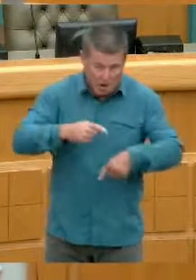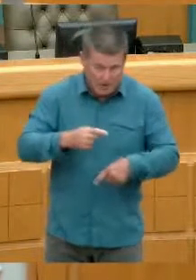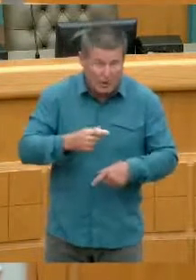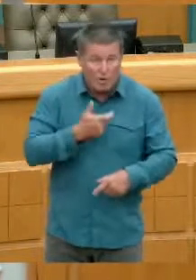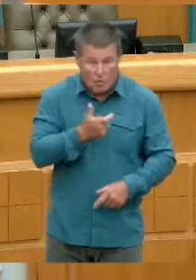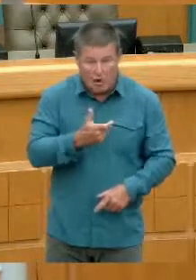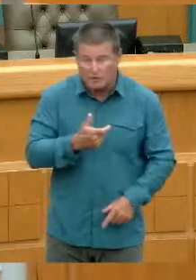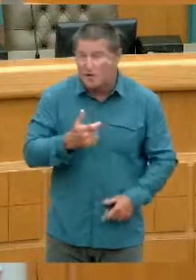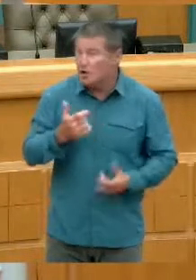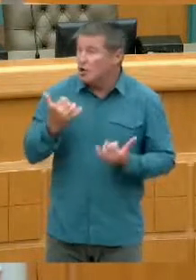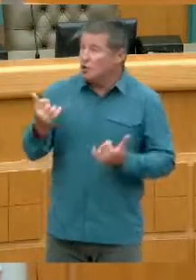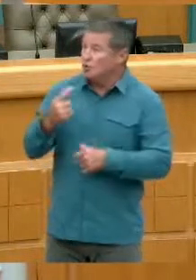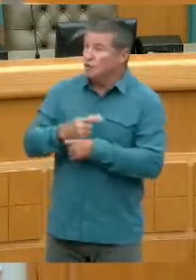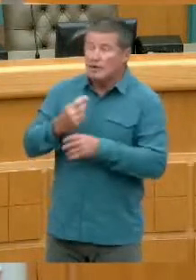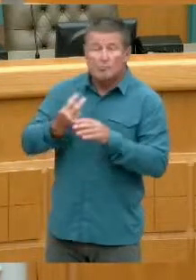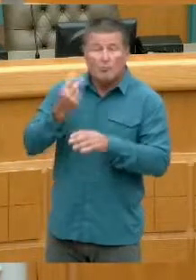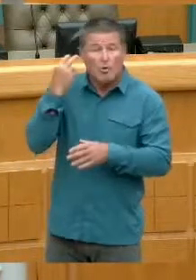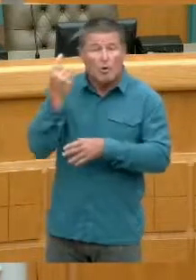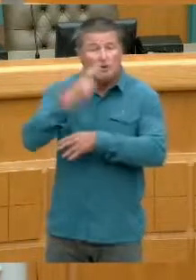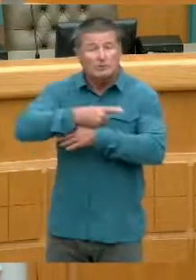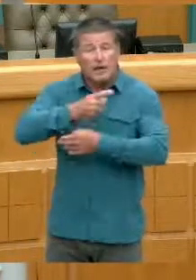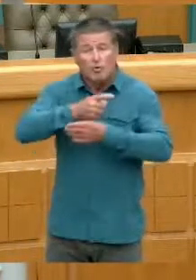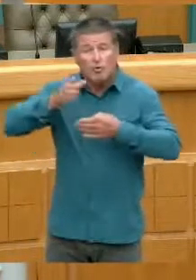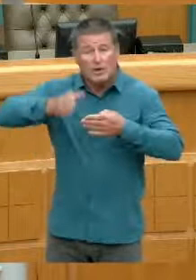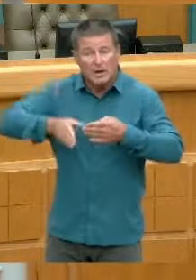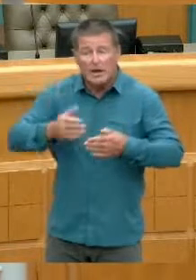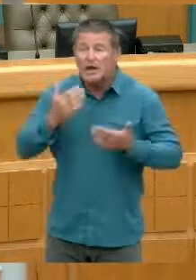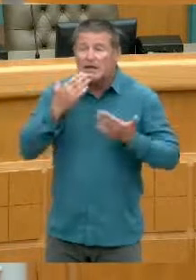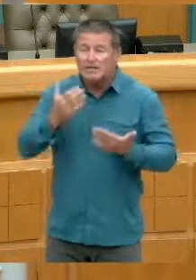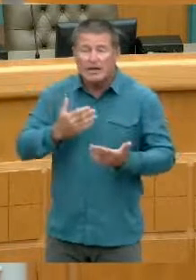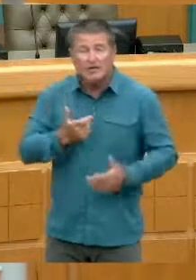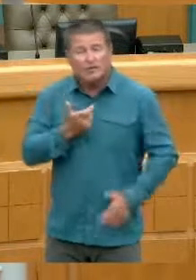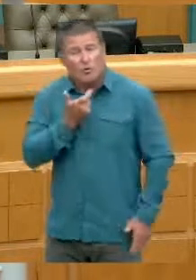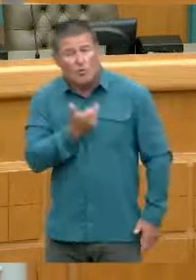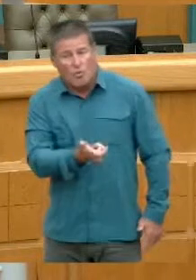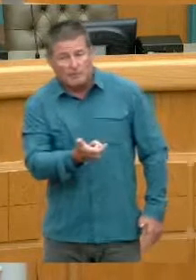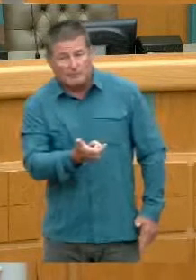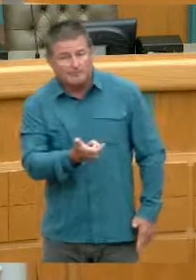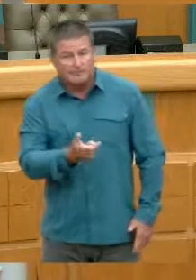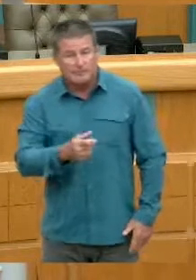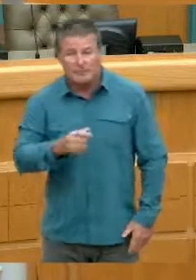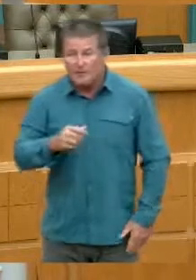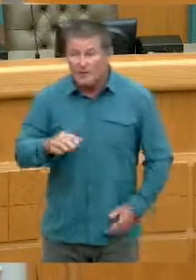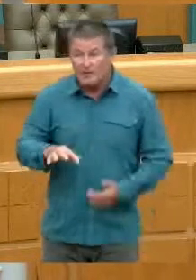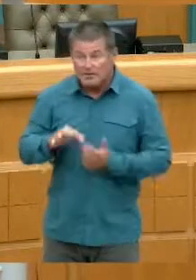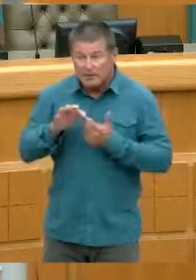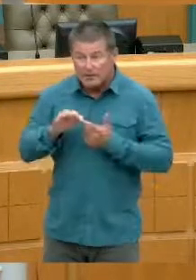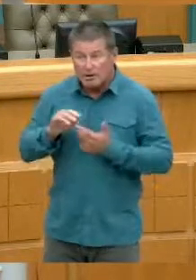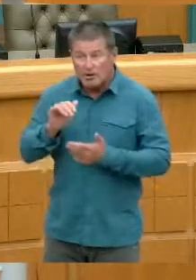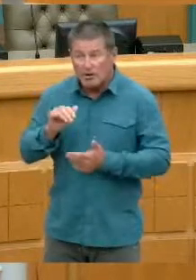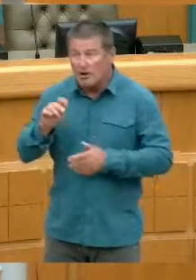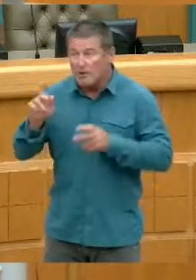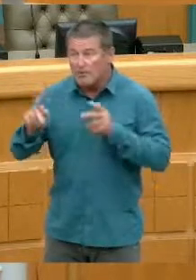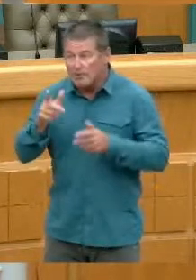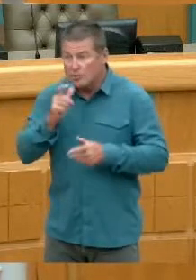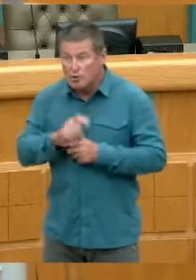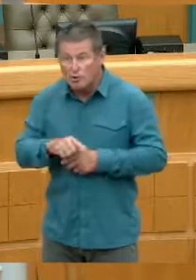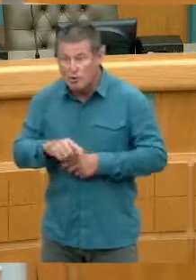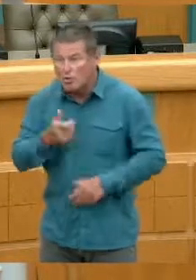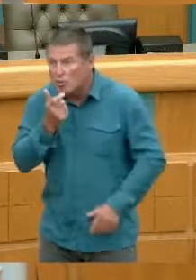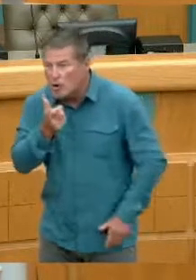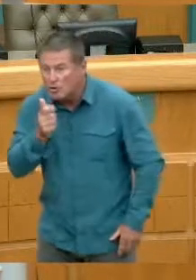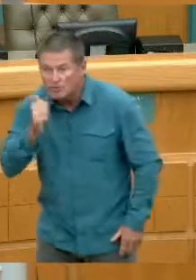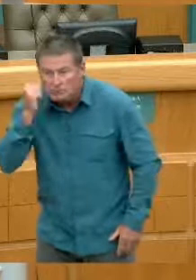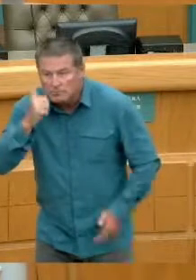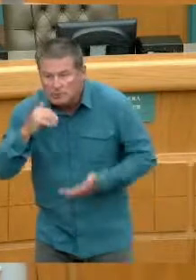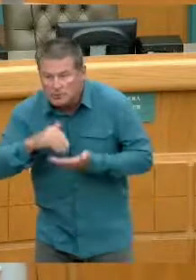weekend, we want to tell you today that we appreciate you watching, especially the consistent followers. Because we can tell from your comments